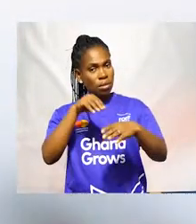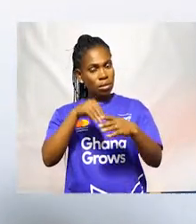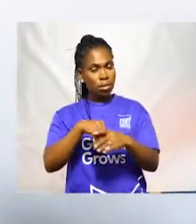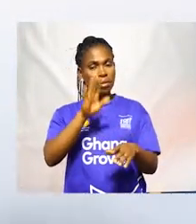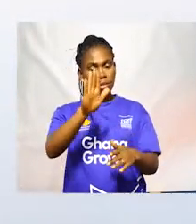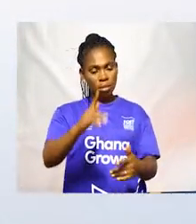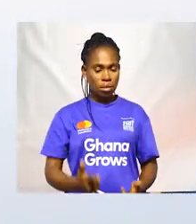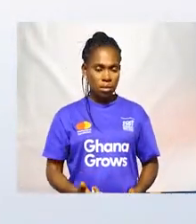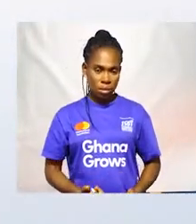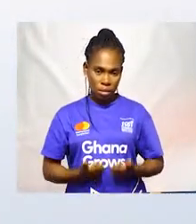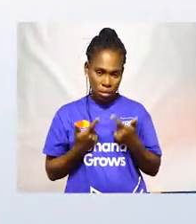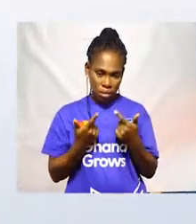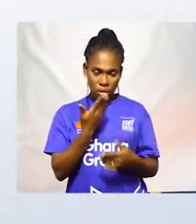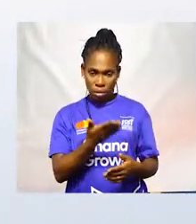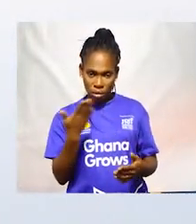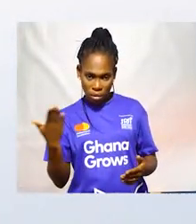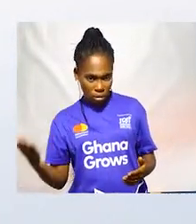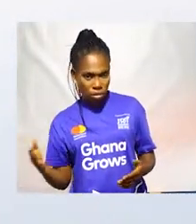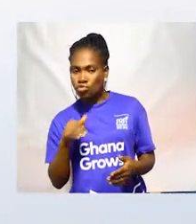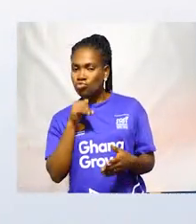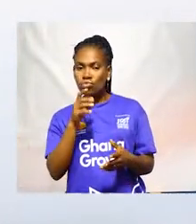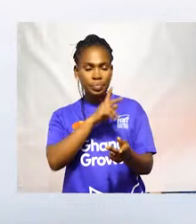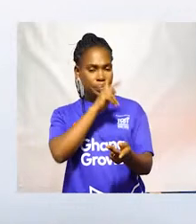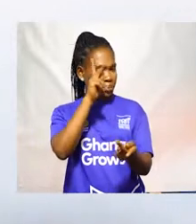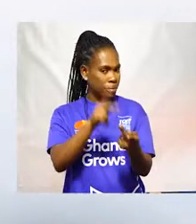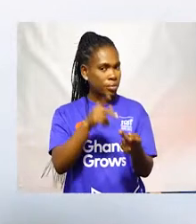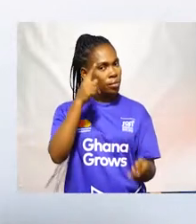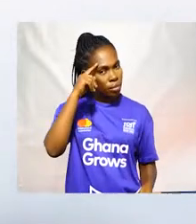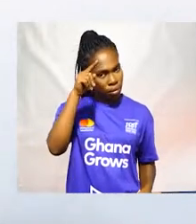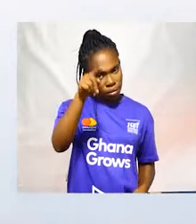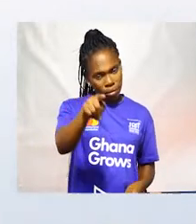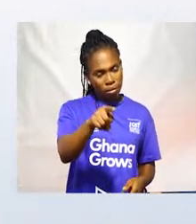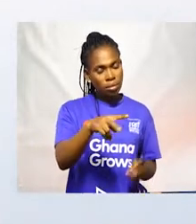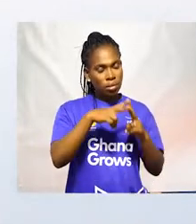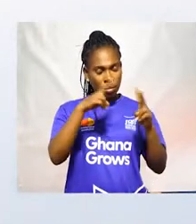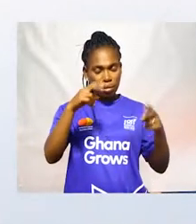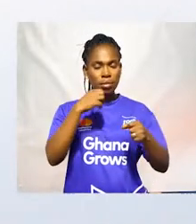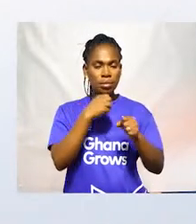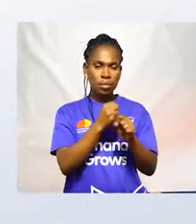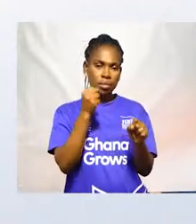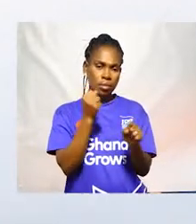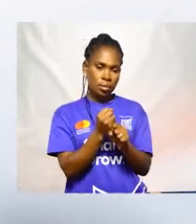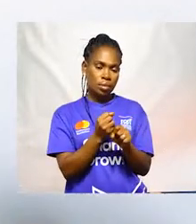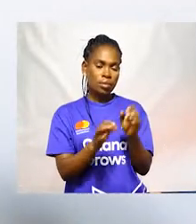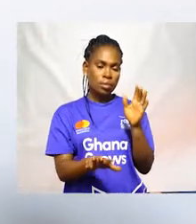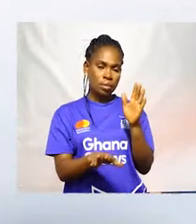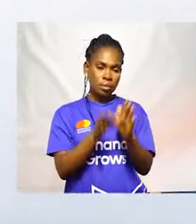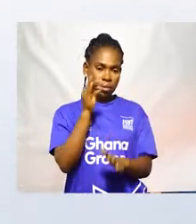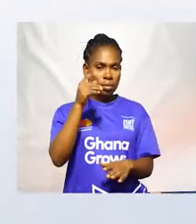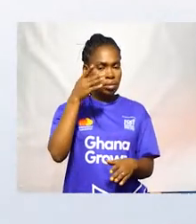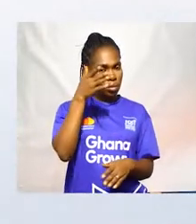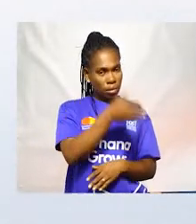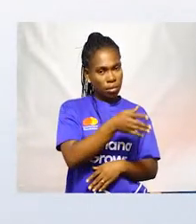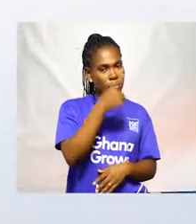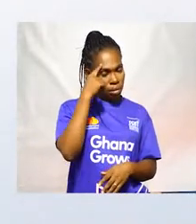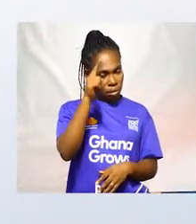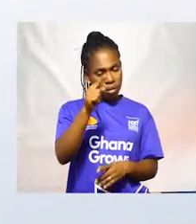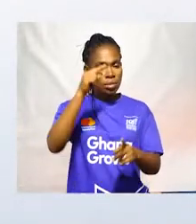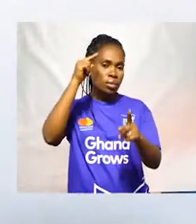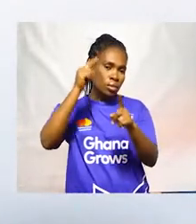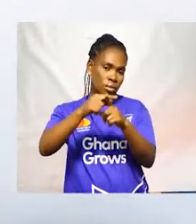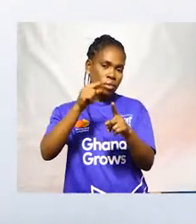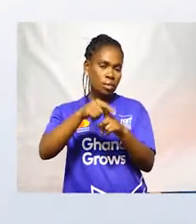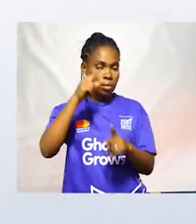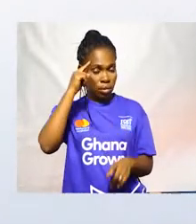where things may not go well for us. And so he makes his spirit available to us. He makes his word available to